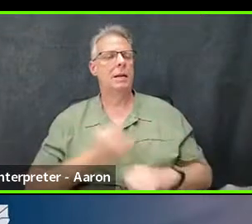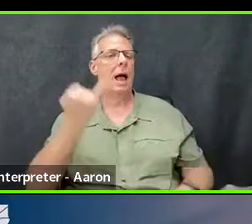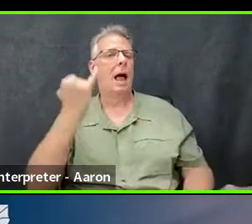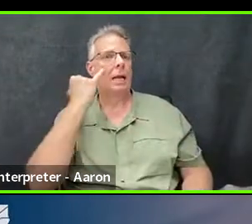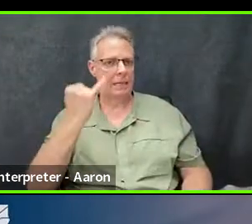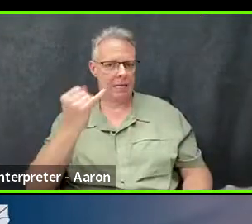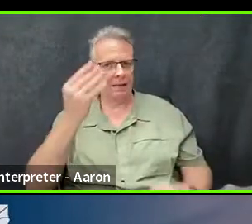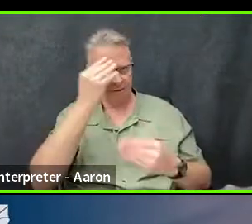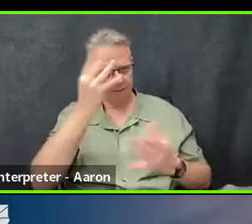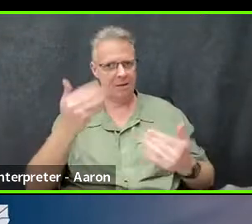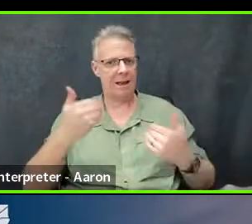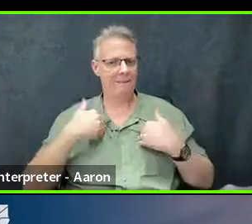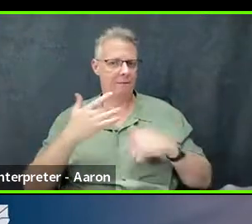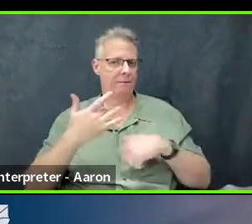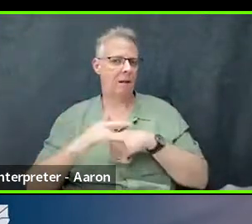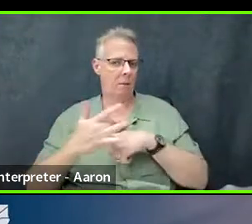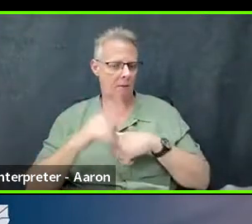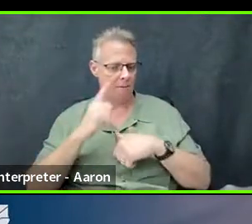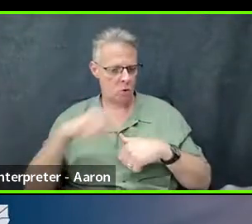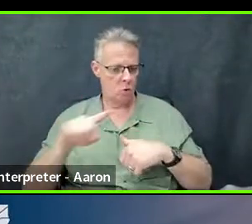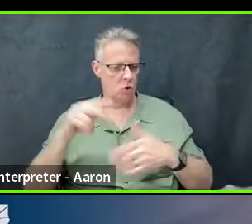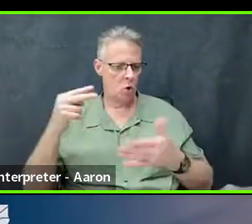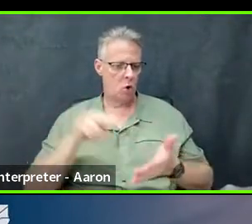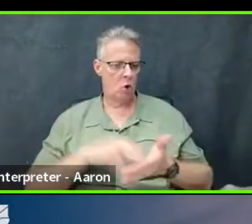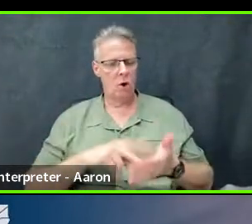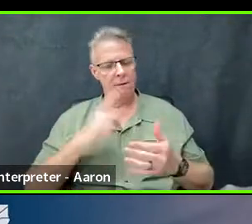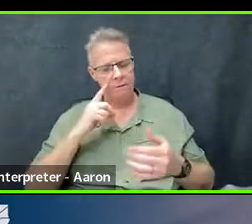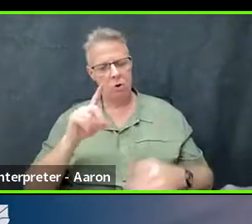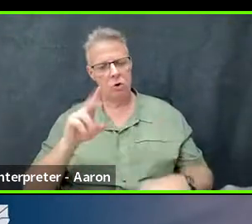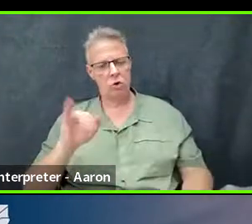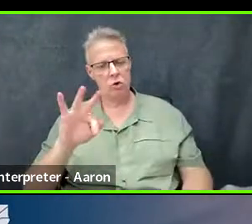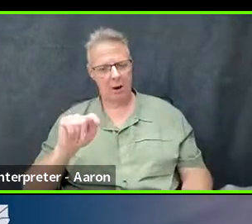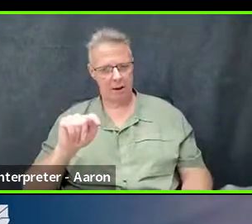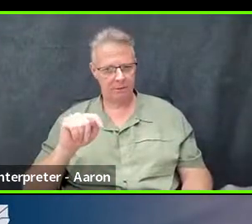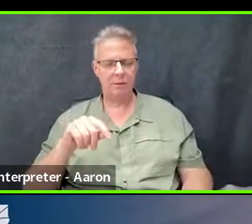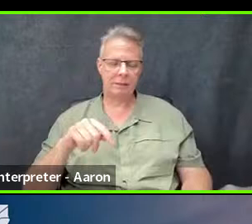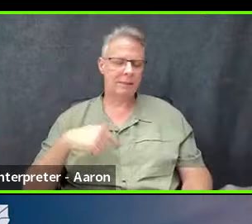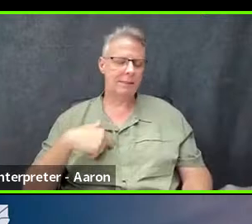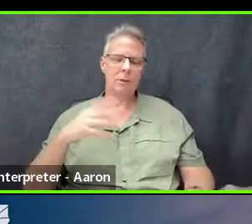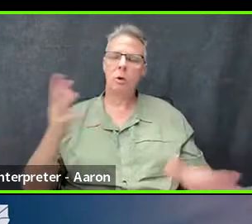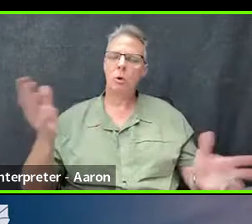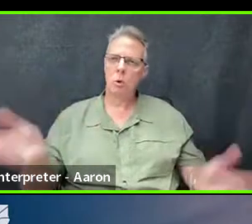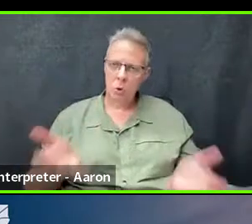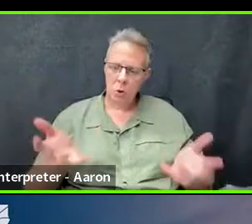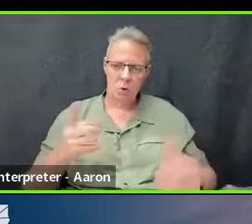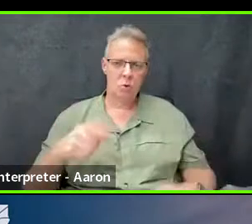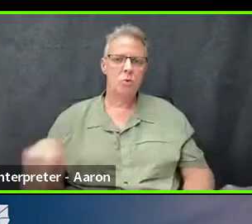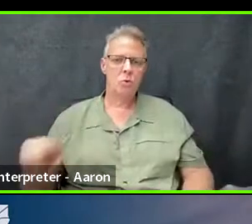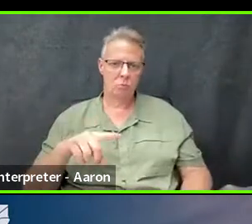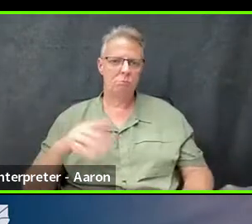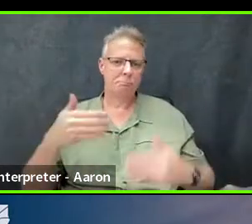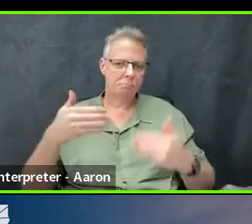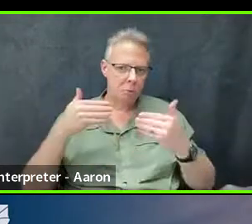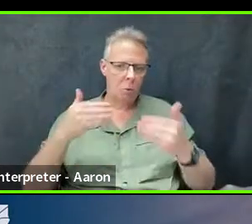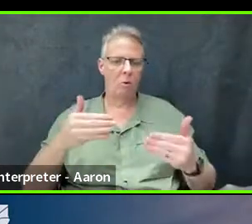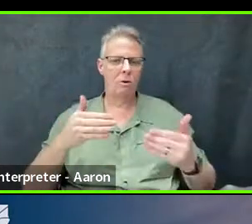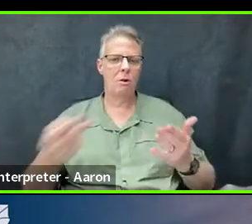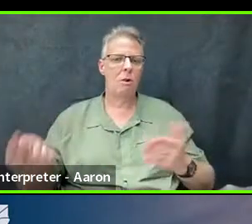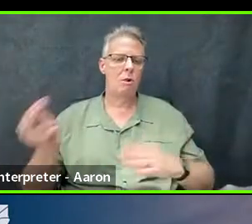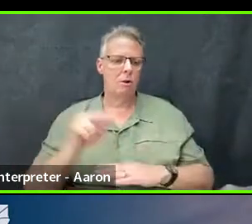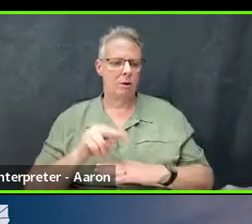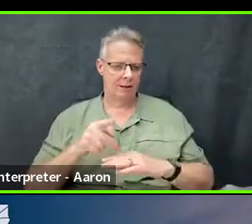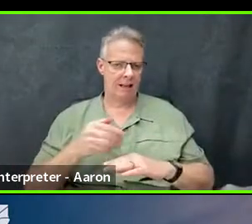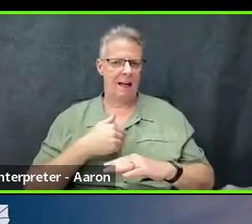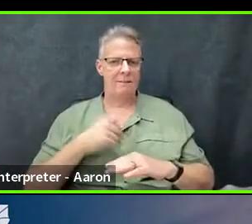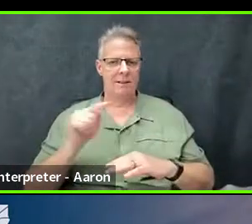information is available in the draft SEIS. And I would encourage you also to look,